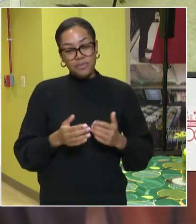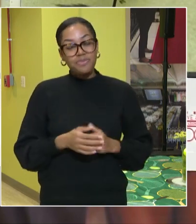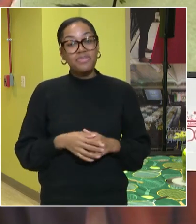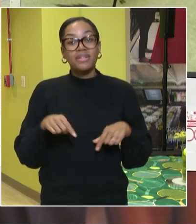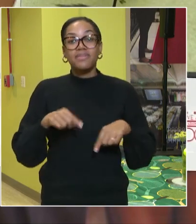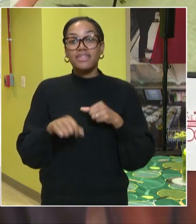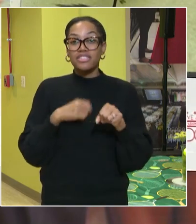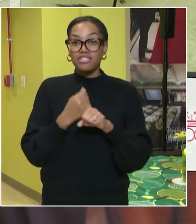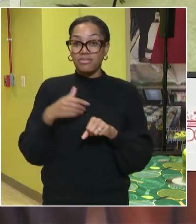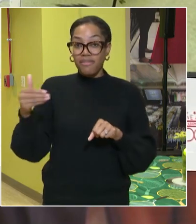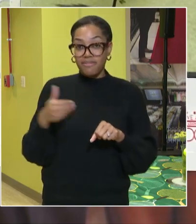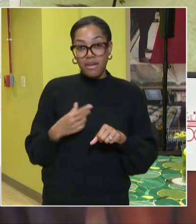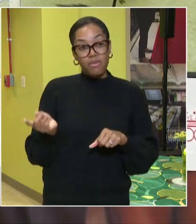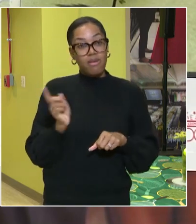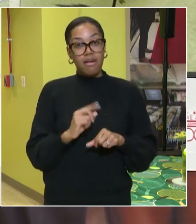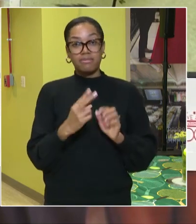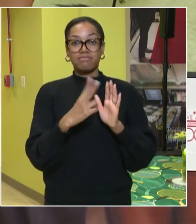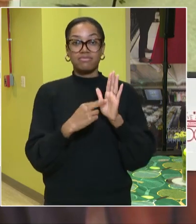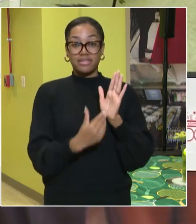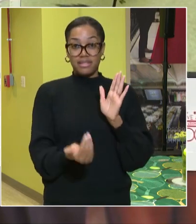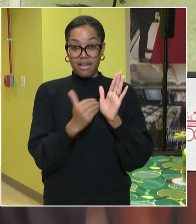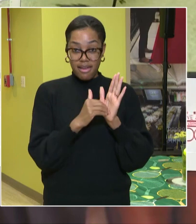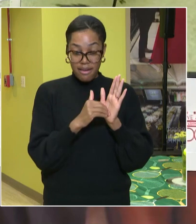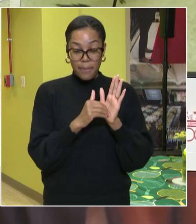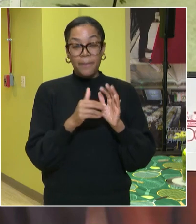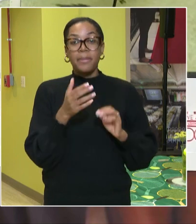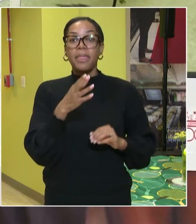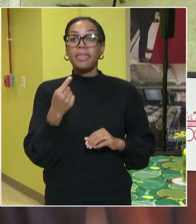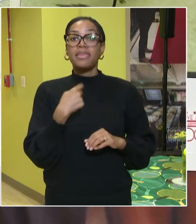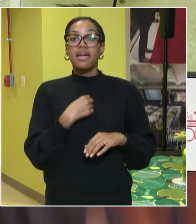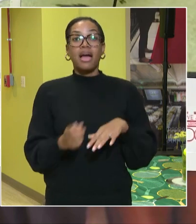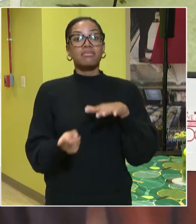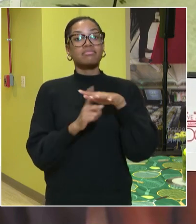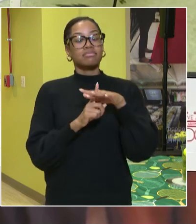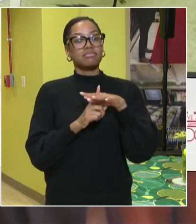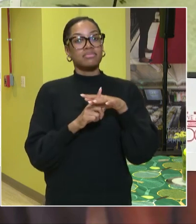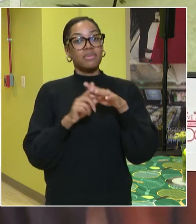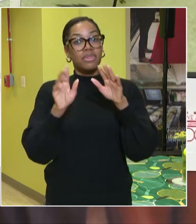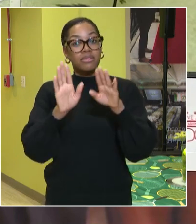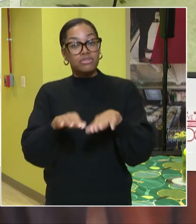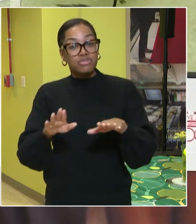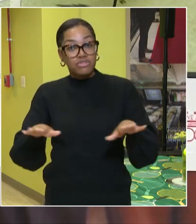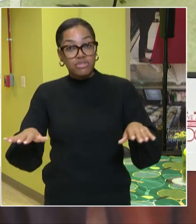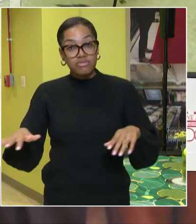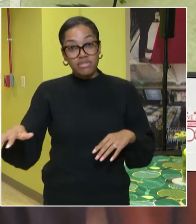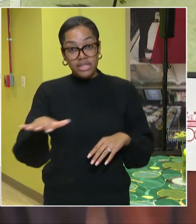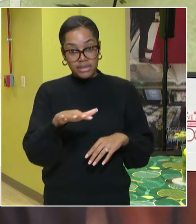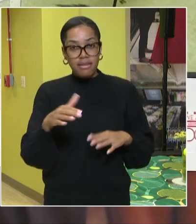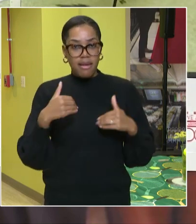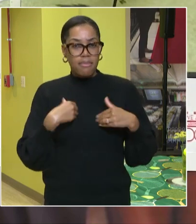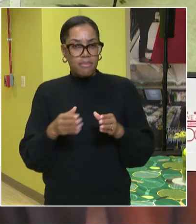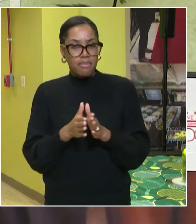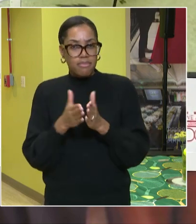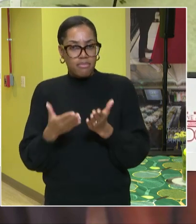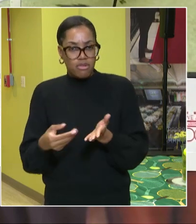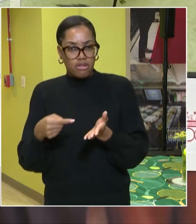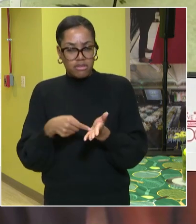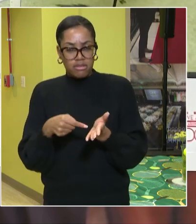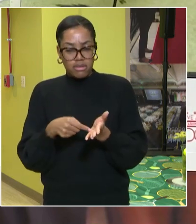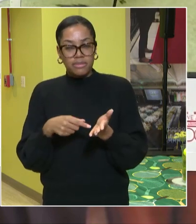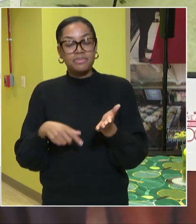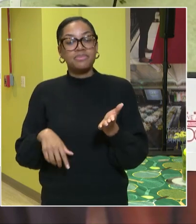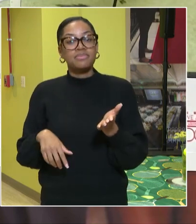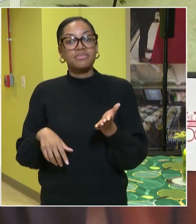the read along again. And I came and the children read a book.